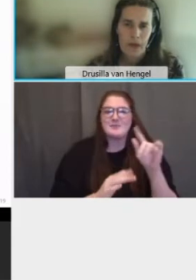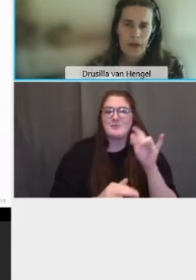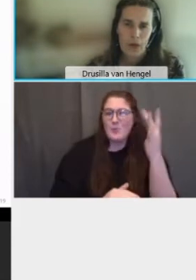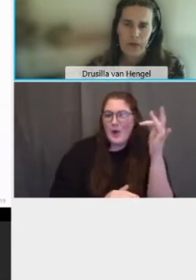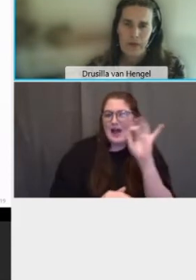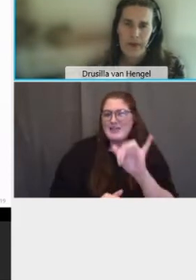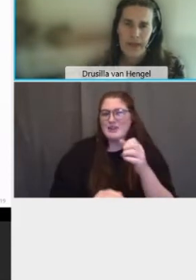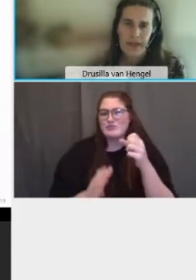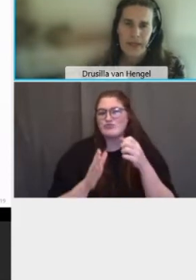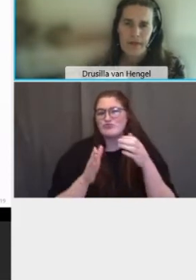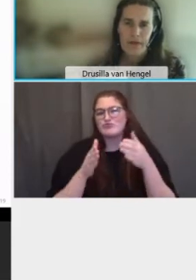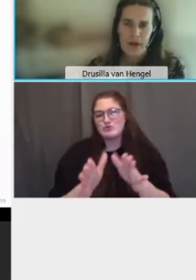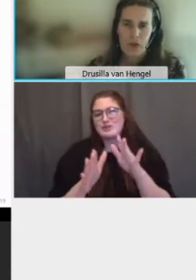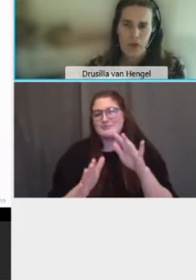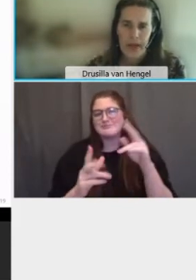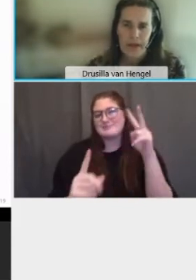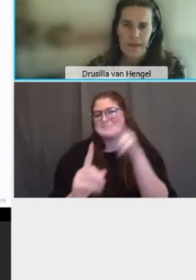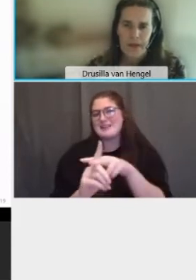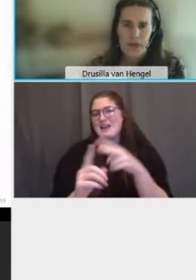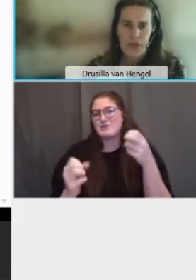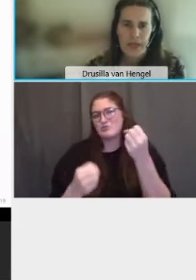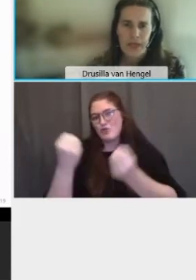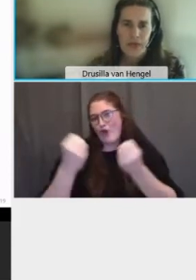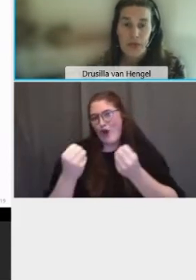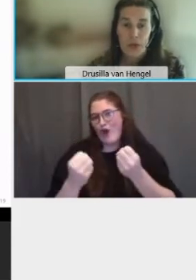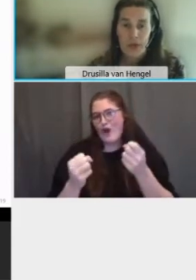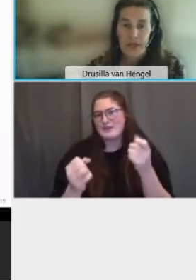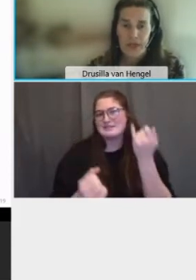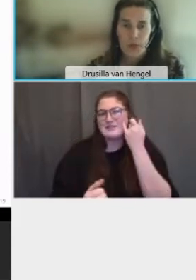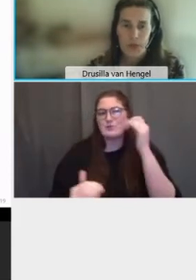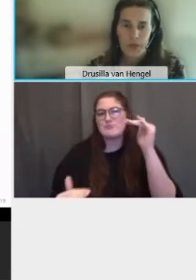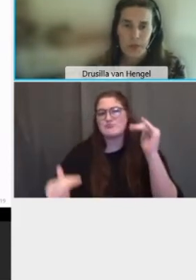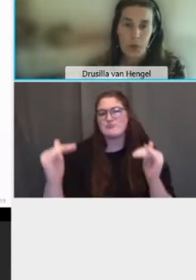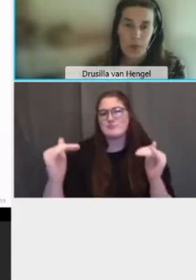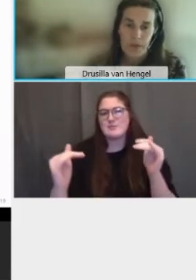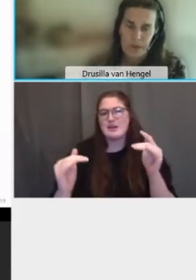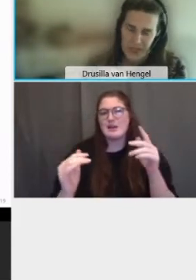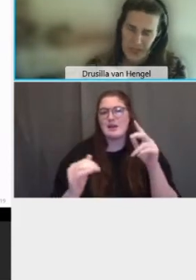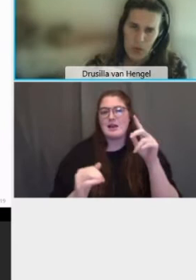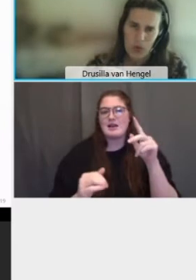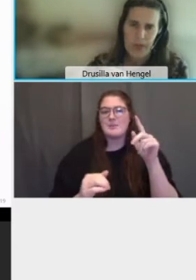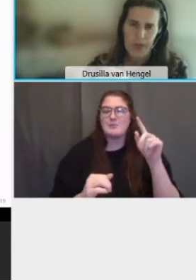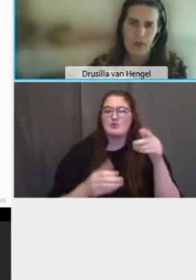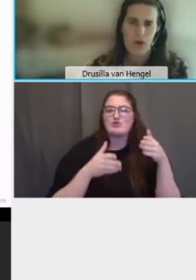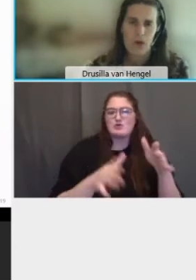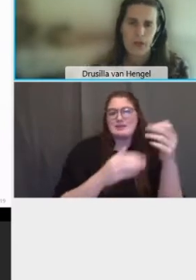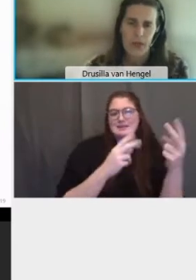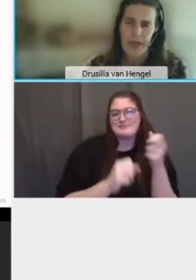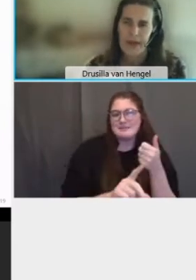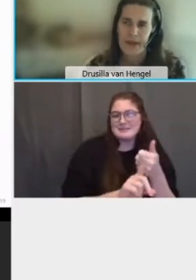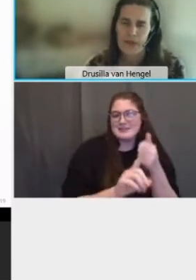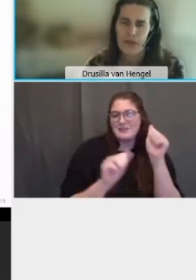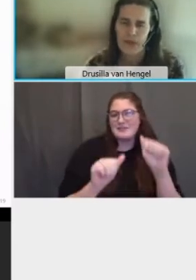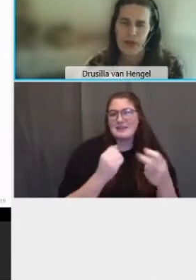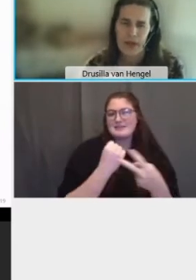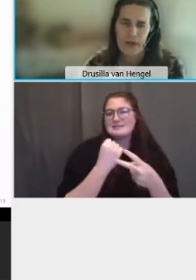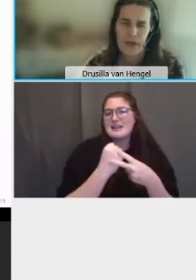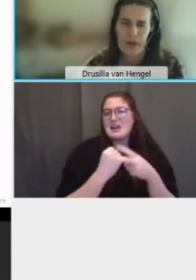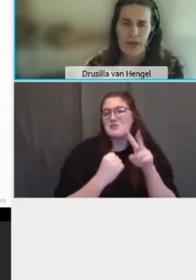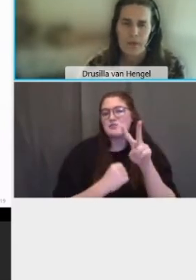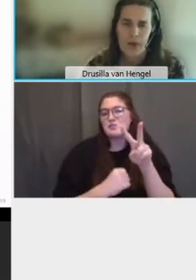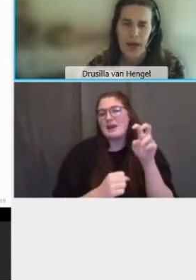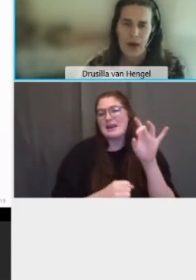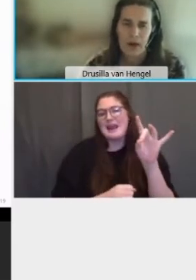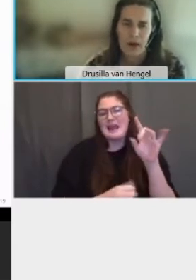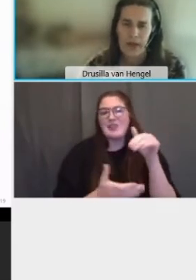vehicles. With a rebalancing of the right-of-way, the street can serve 26% more people, or